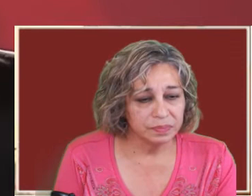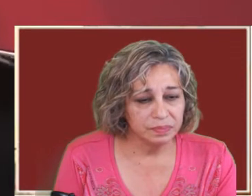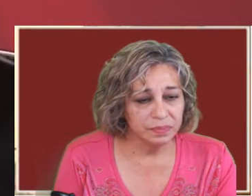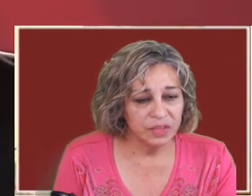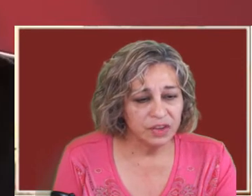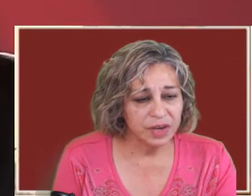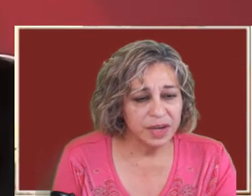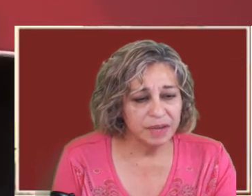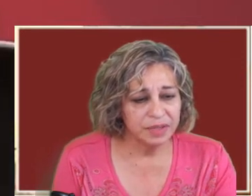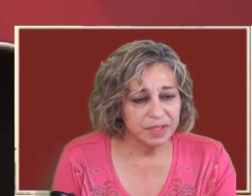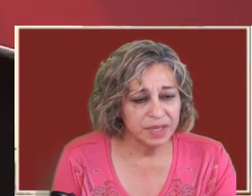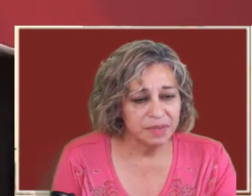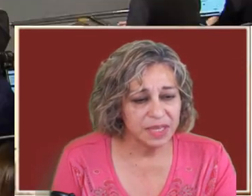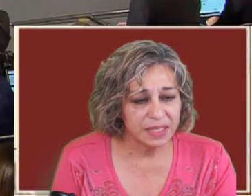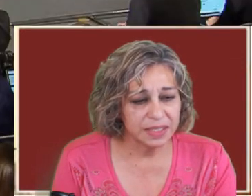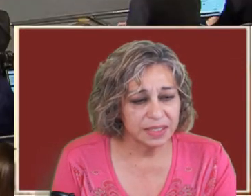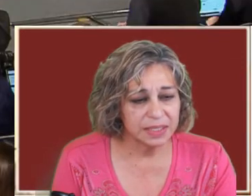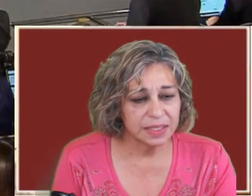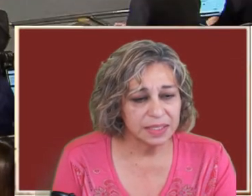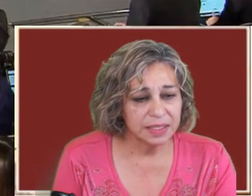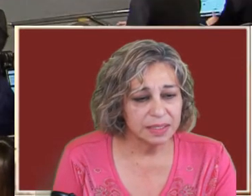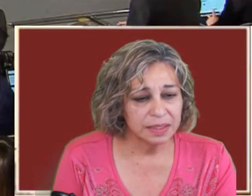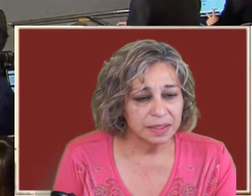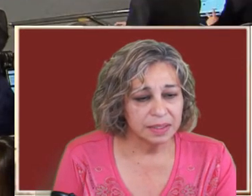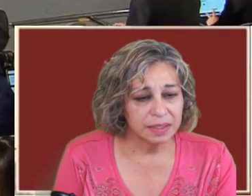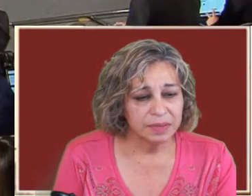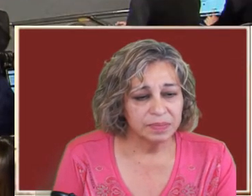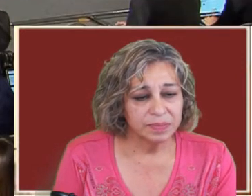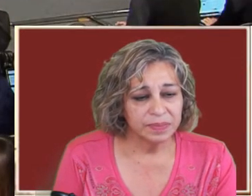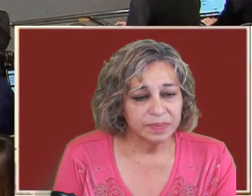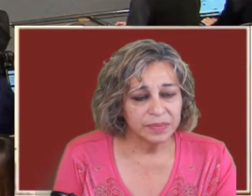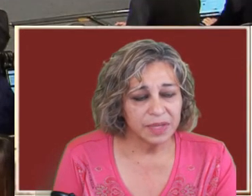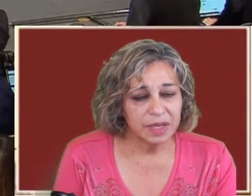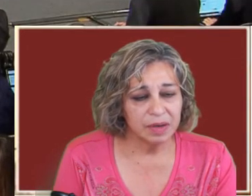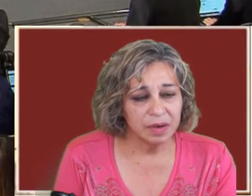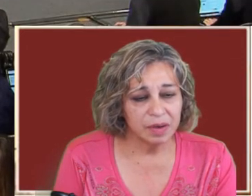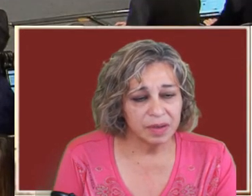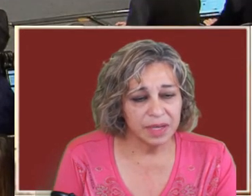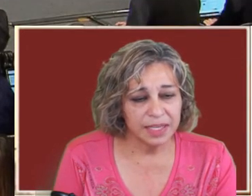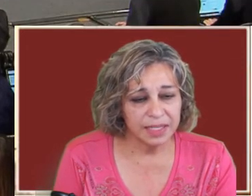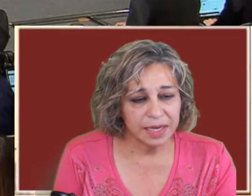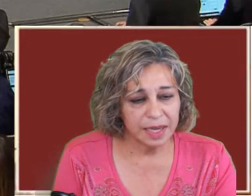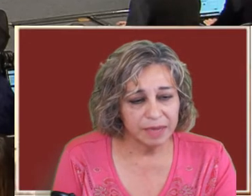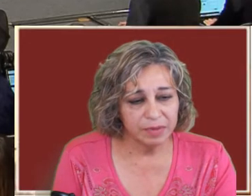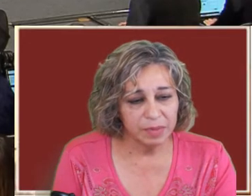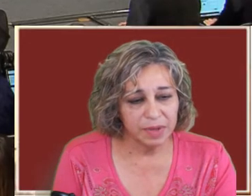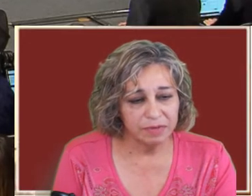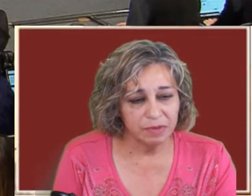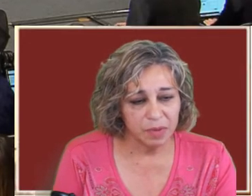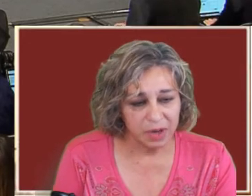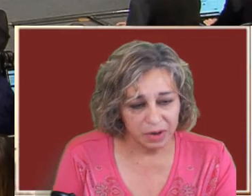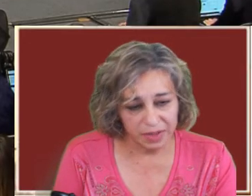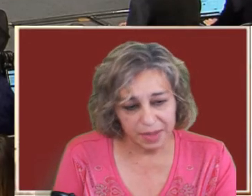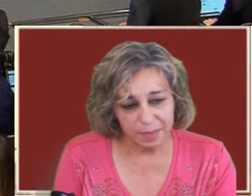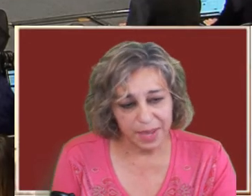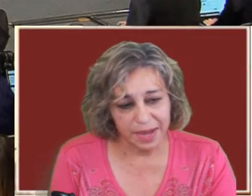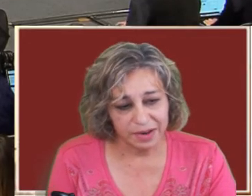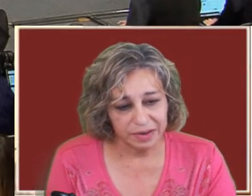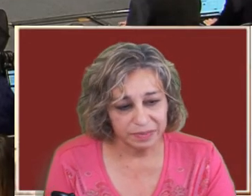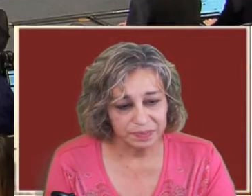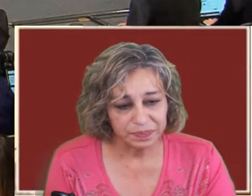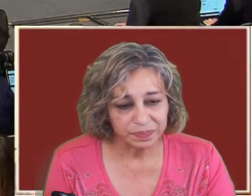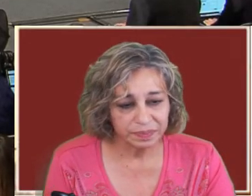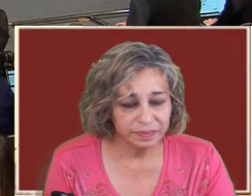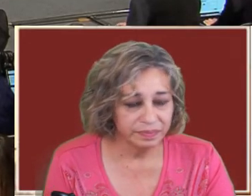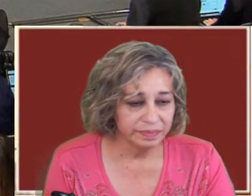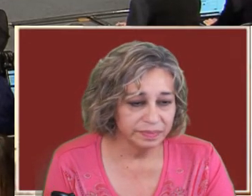They're going to have their stimulus, and he's going to have them informed regarding that matter.